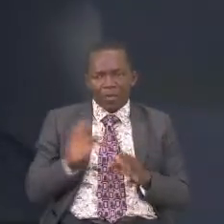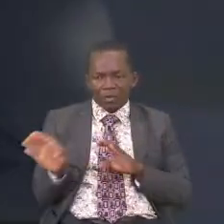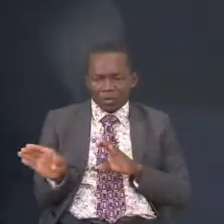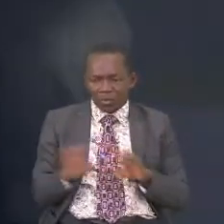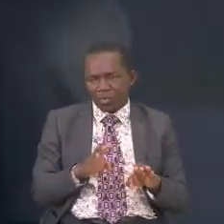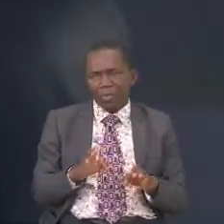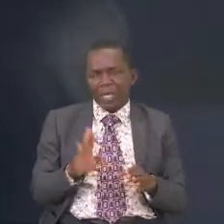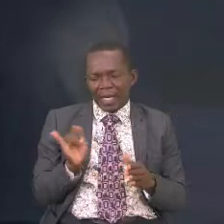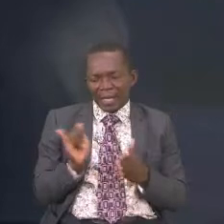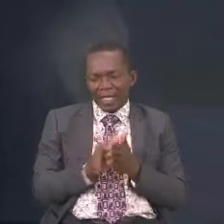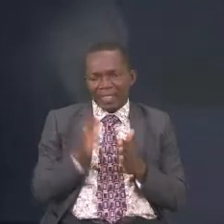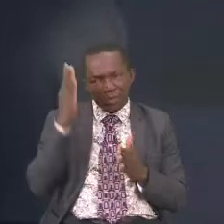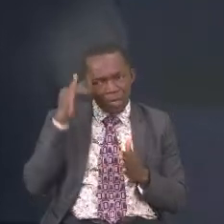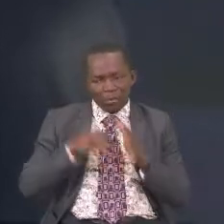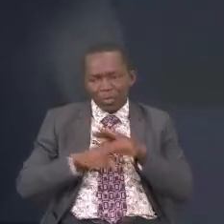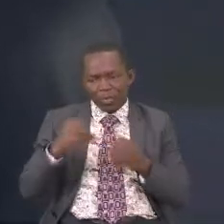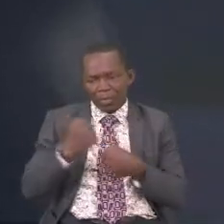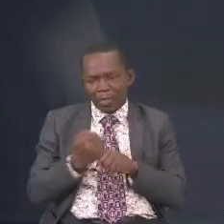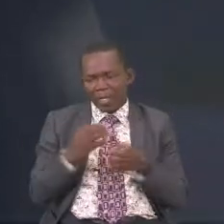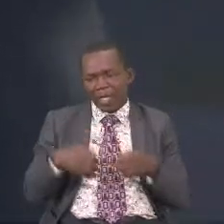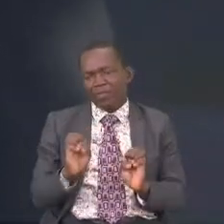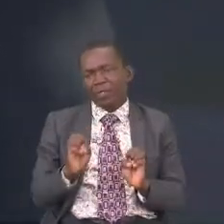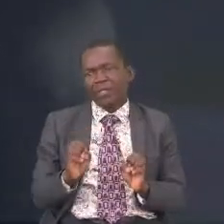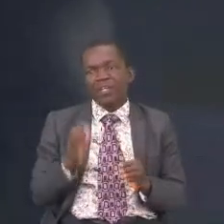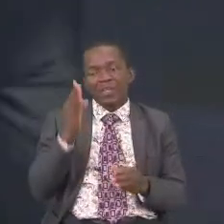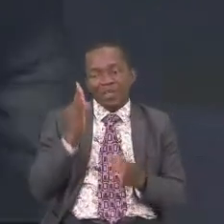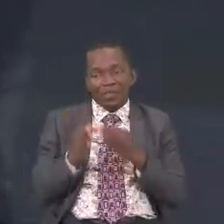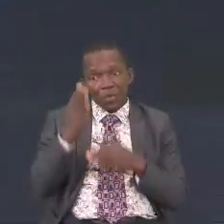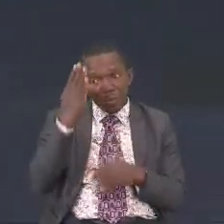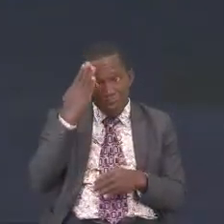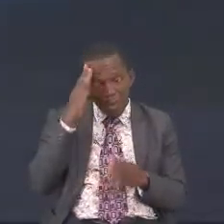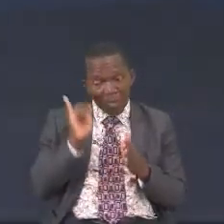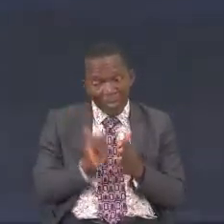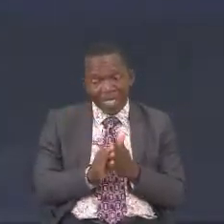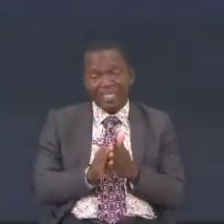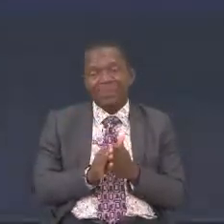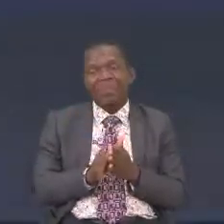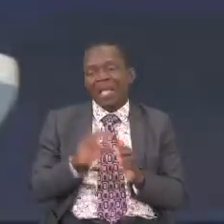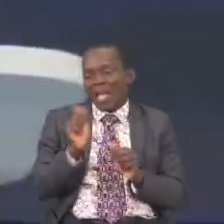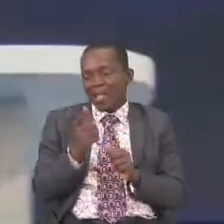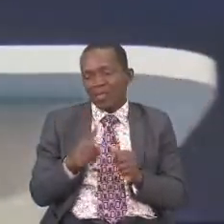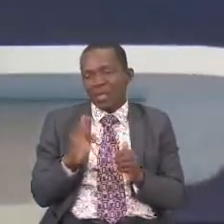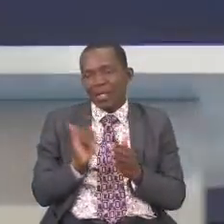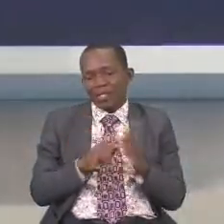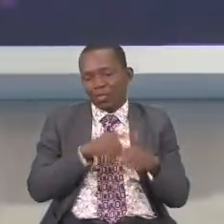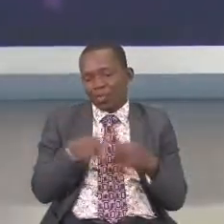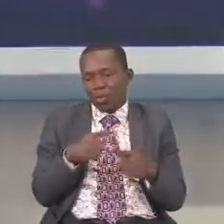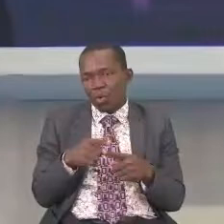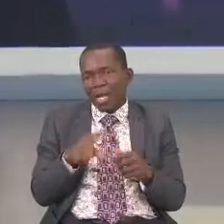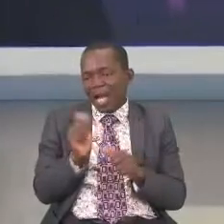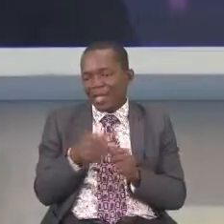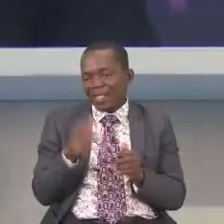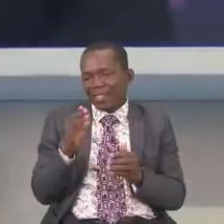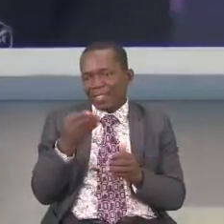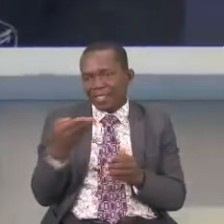make the effort. But if you knew, as heaven knows, that anywhere you go and whatever you